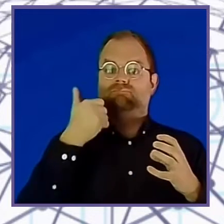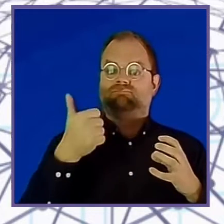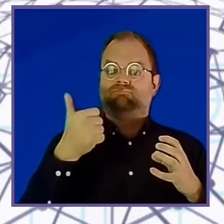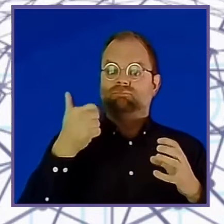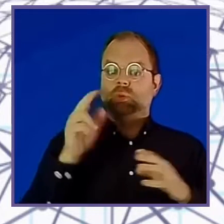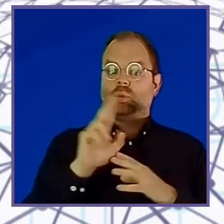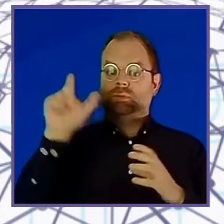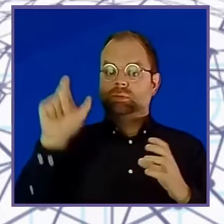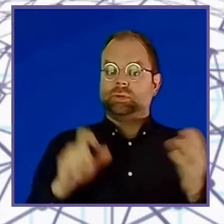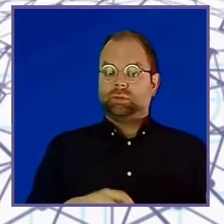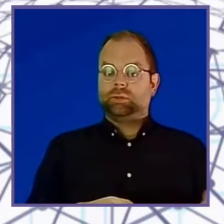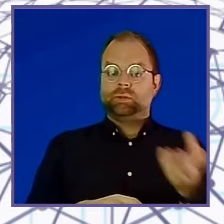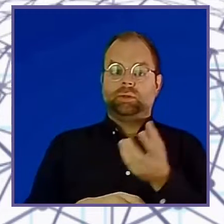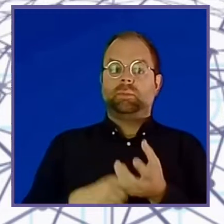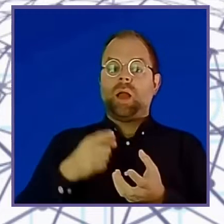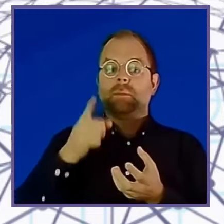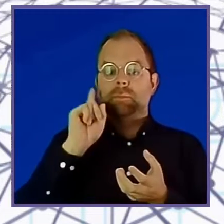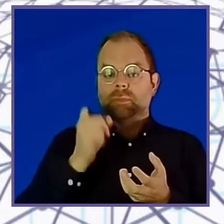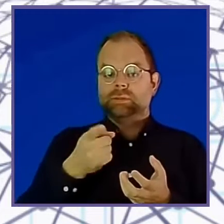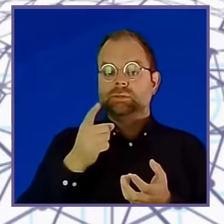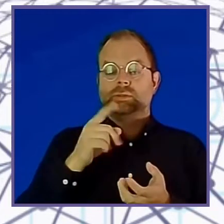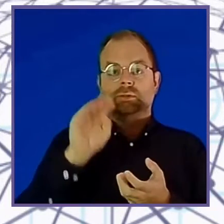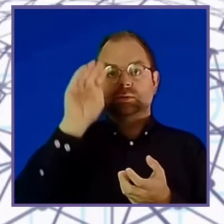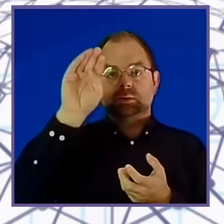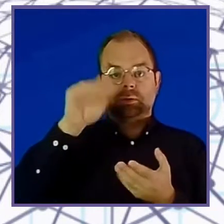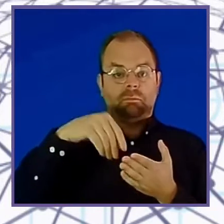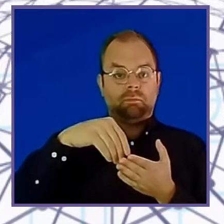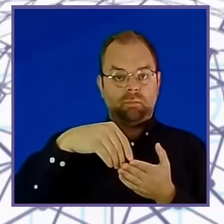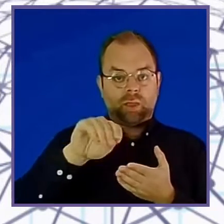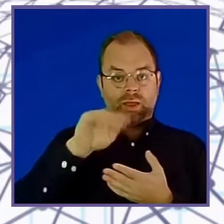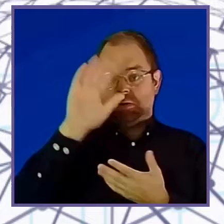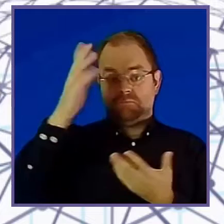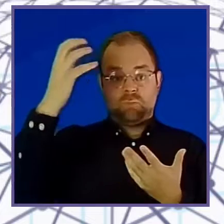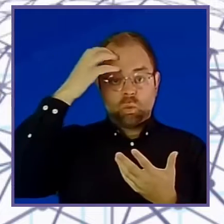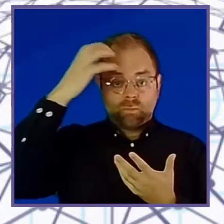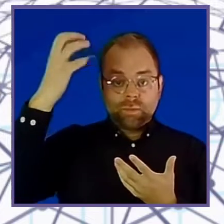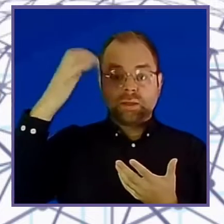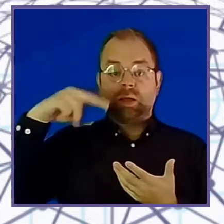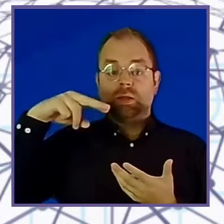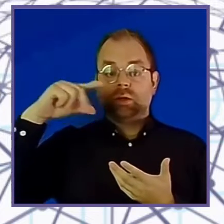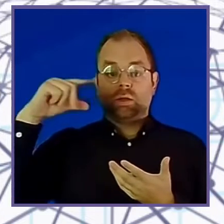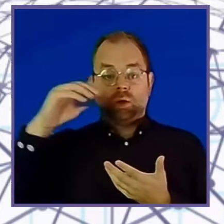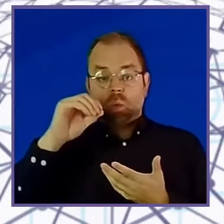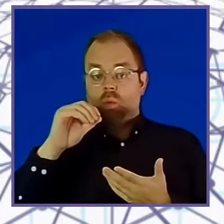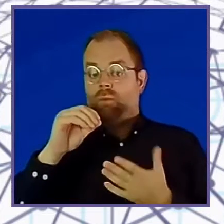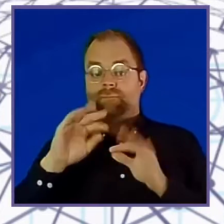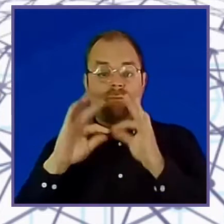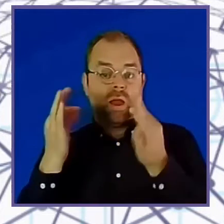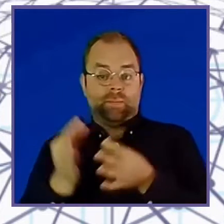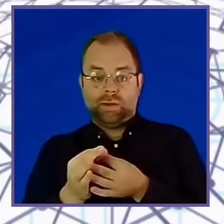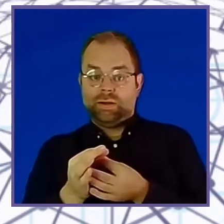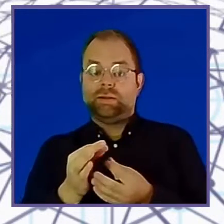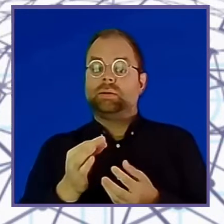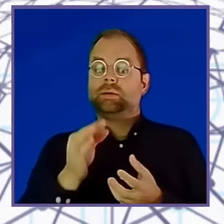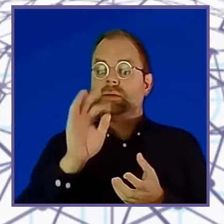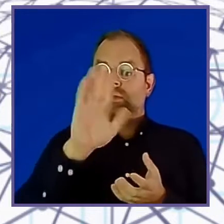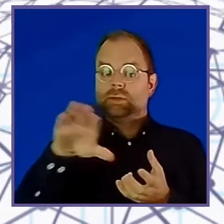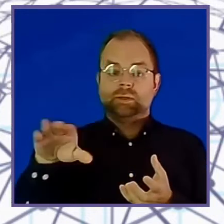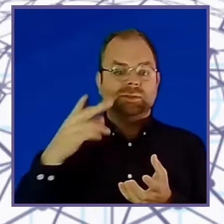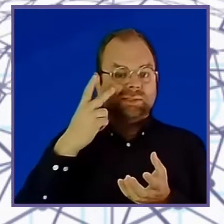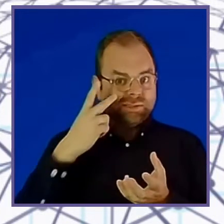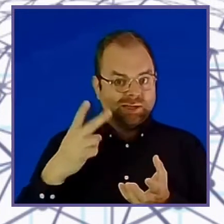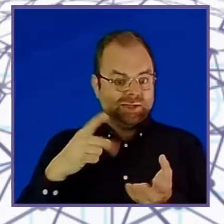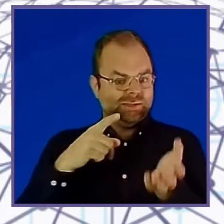too, right? So so affordability is a big challenge, and while we've addressed that somewhat with the GRID